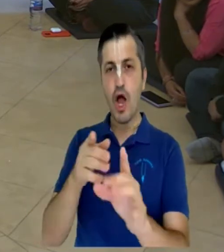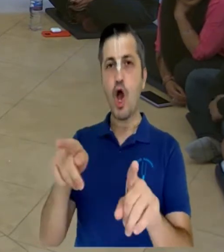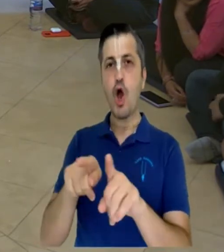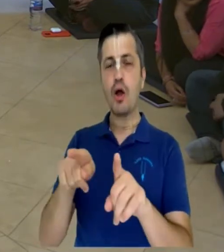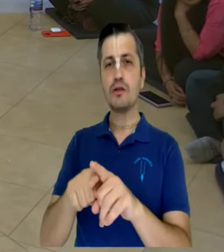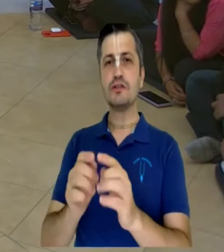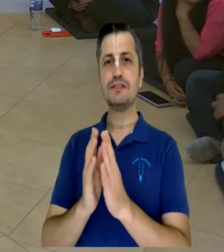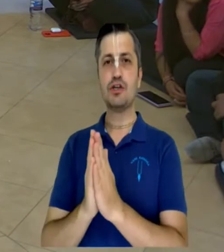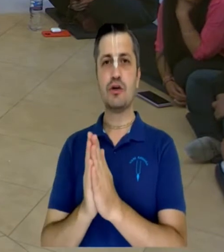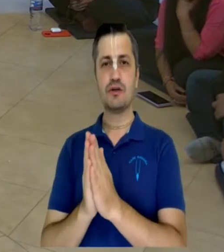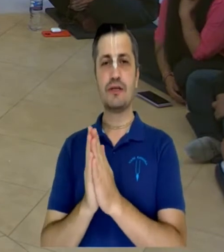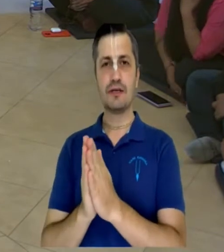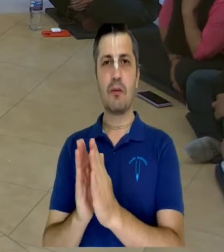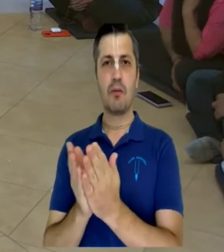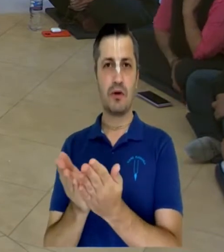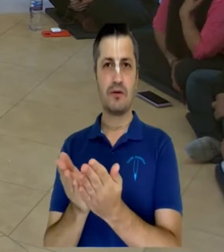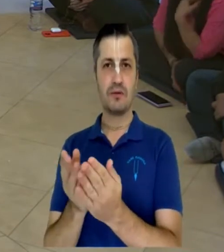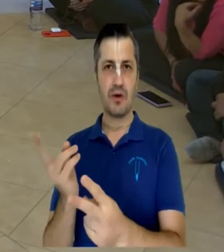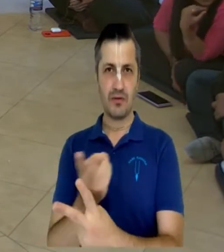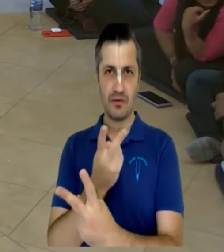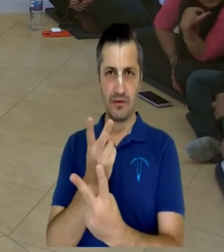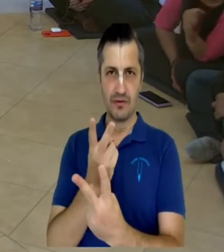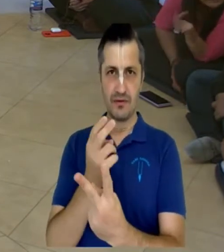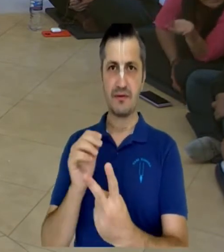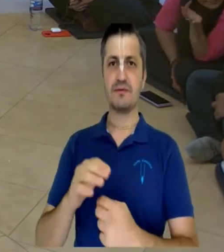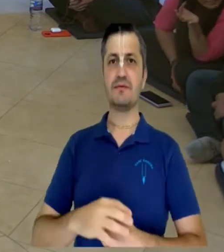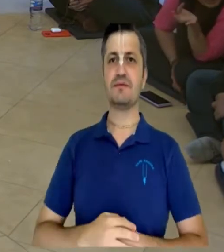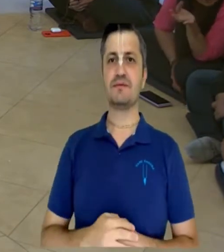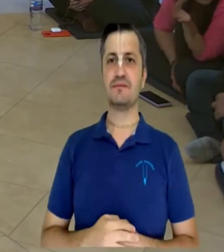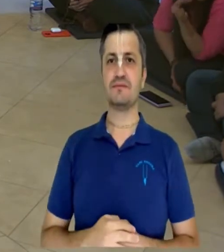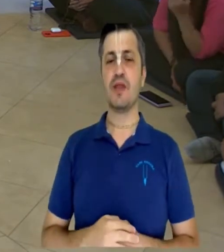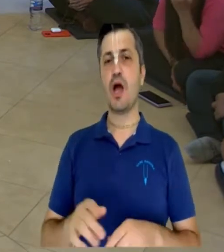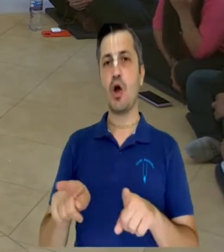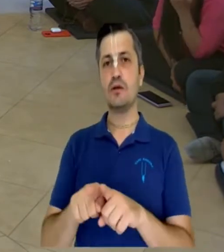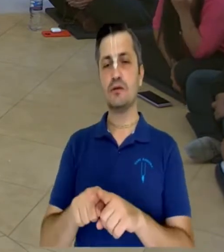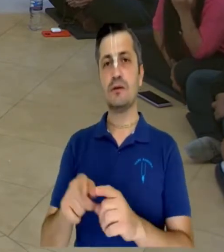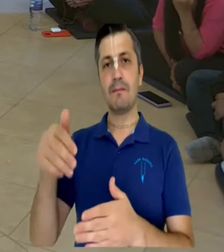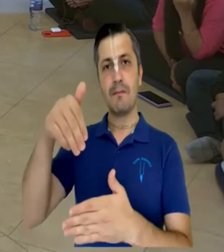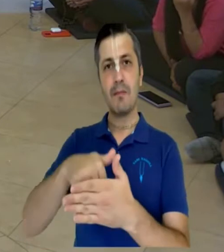treatise and part of the epic Mahabharata.